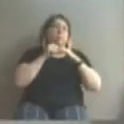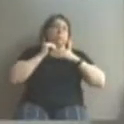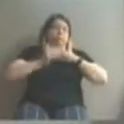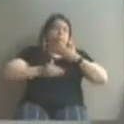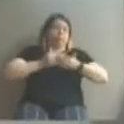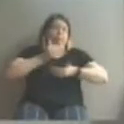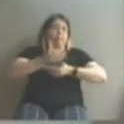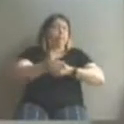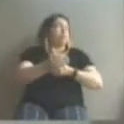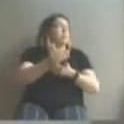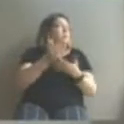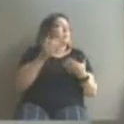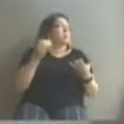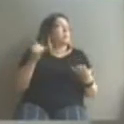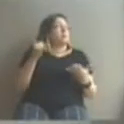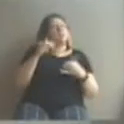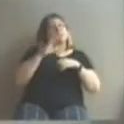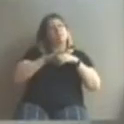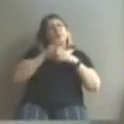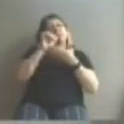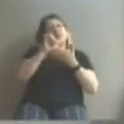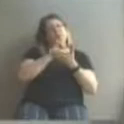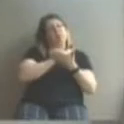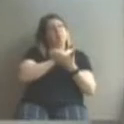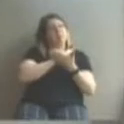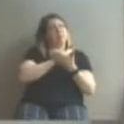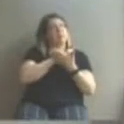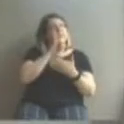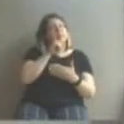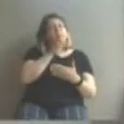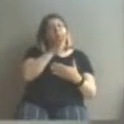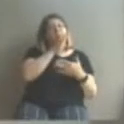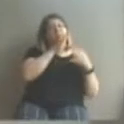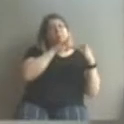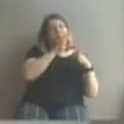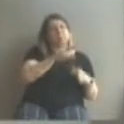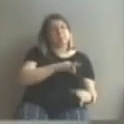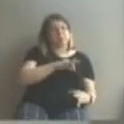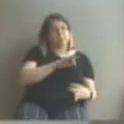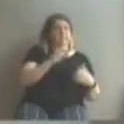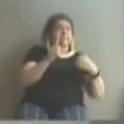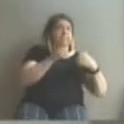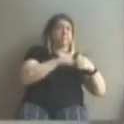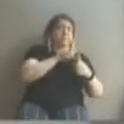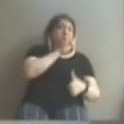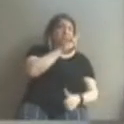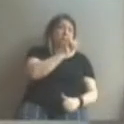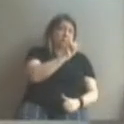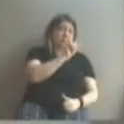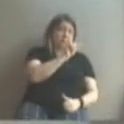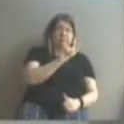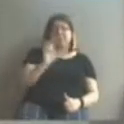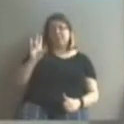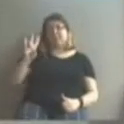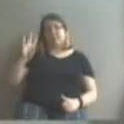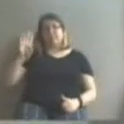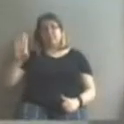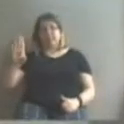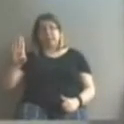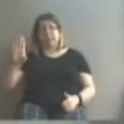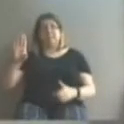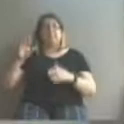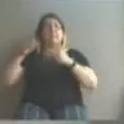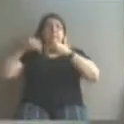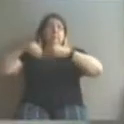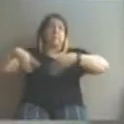point on the agenda, we have job descriptions first, which is item 7A, and 7B is